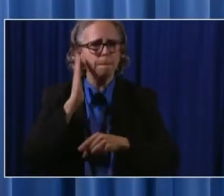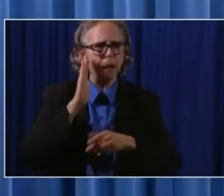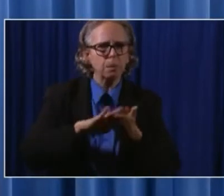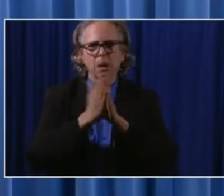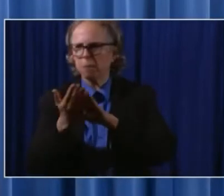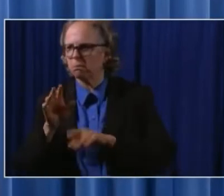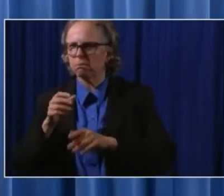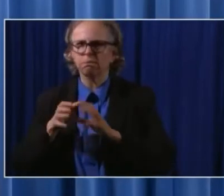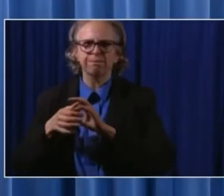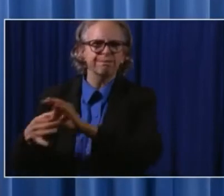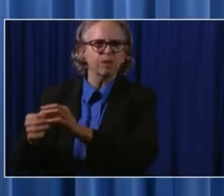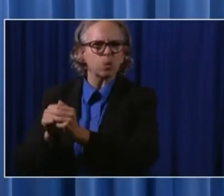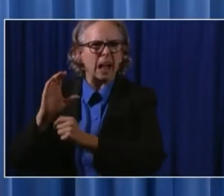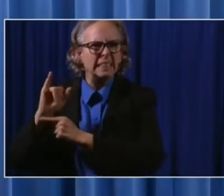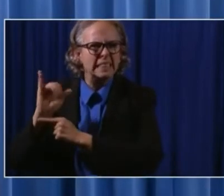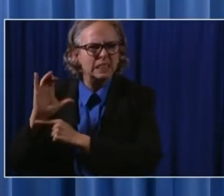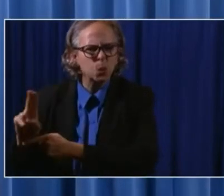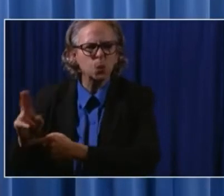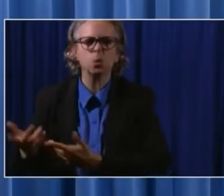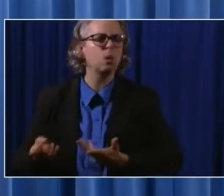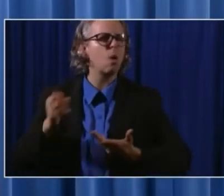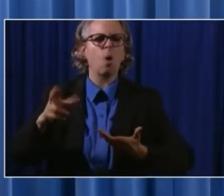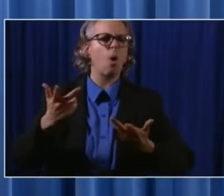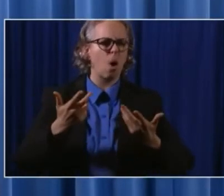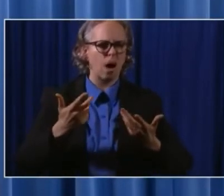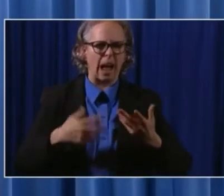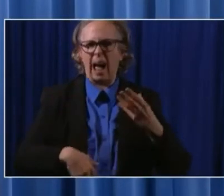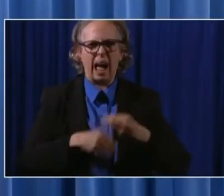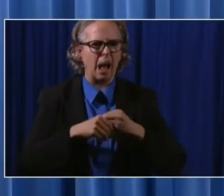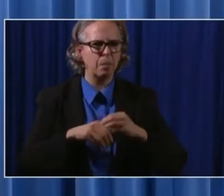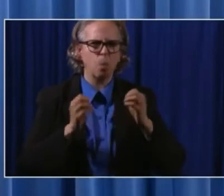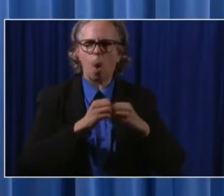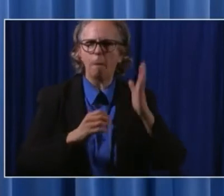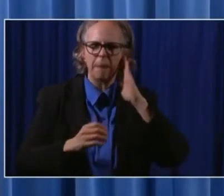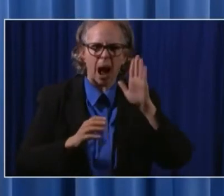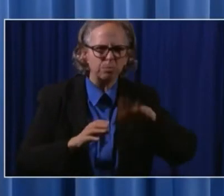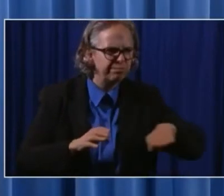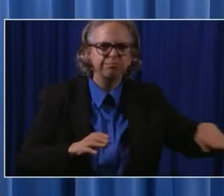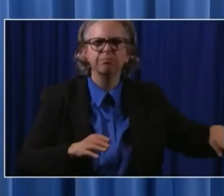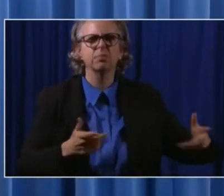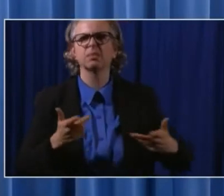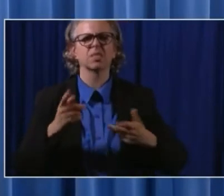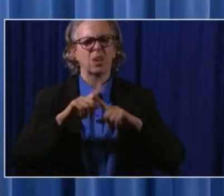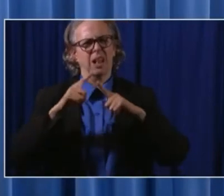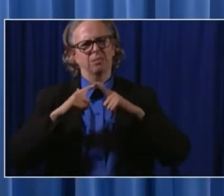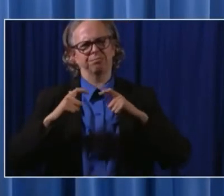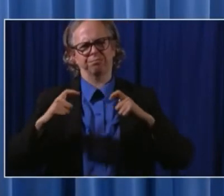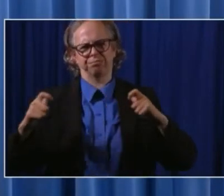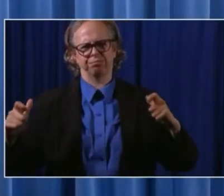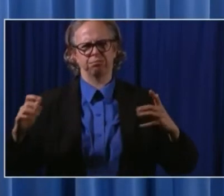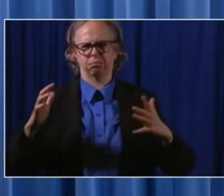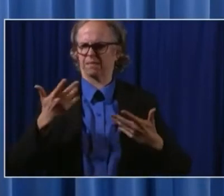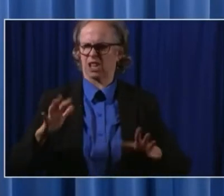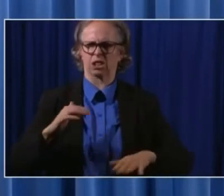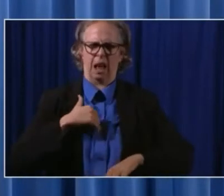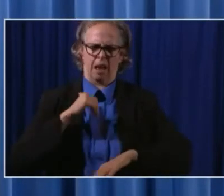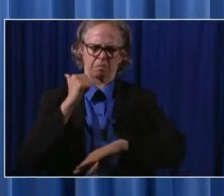additional regular, quote, regular beds in someplace else. But they all know where they're going. And so